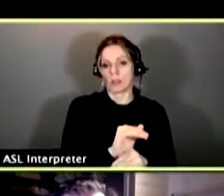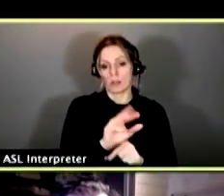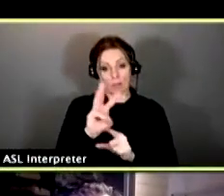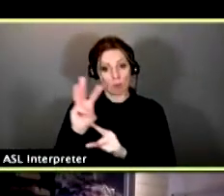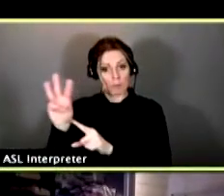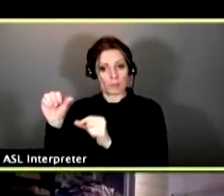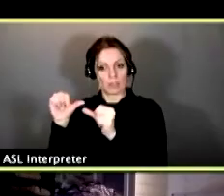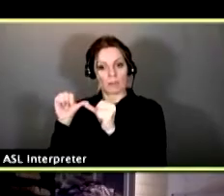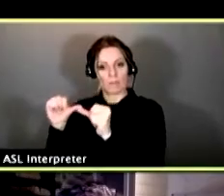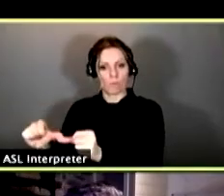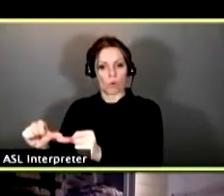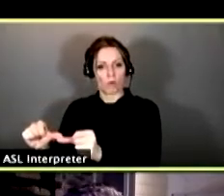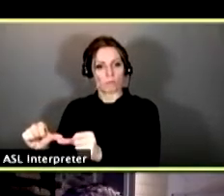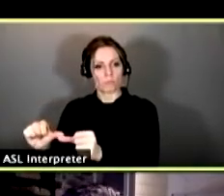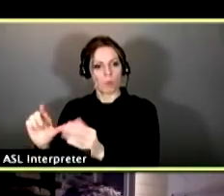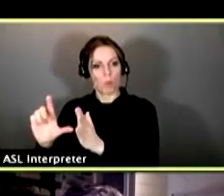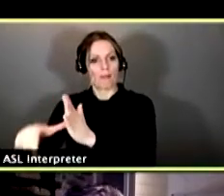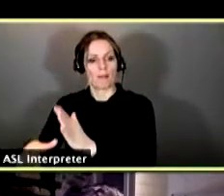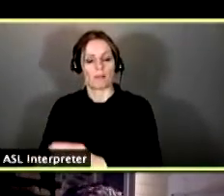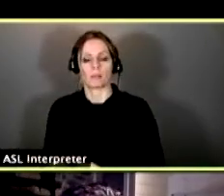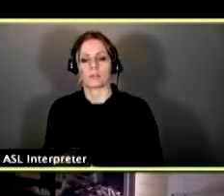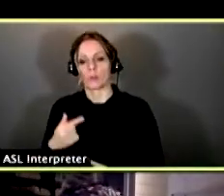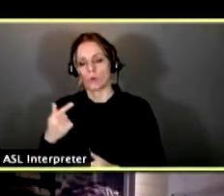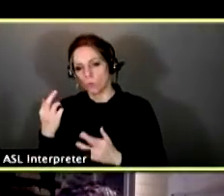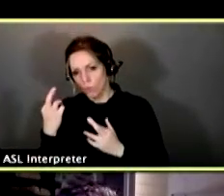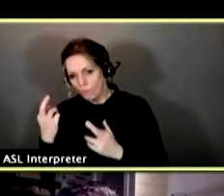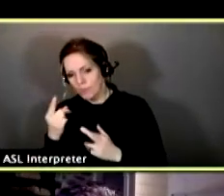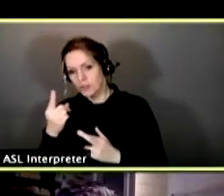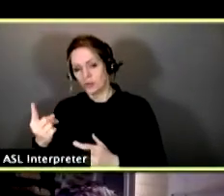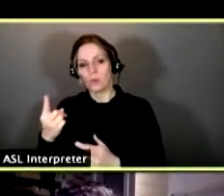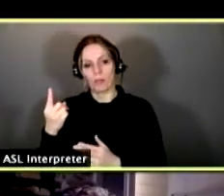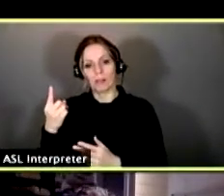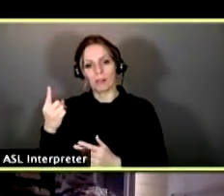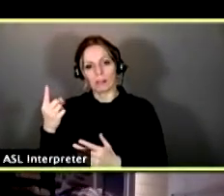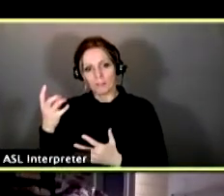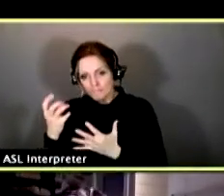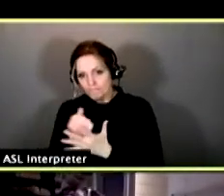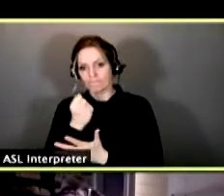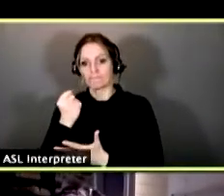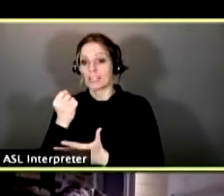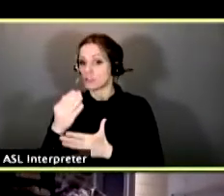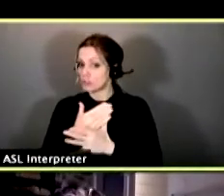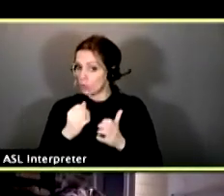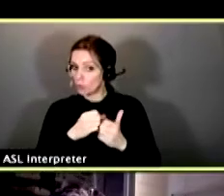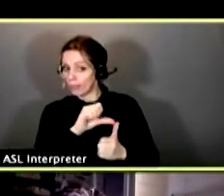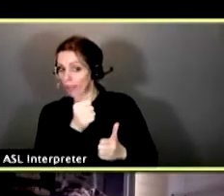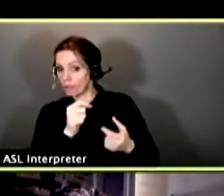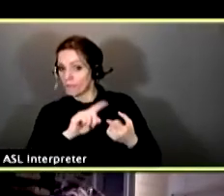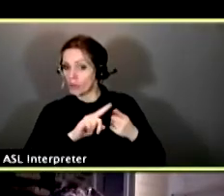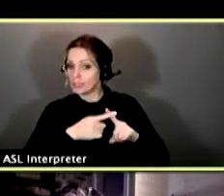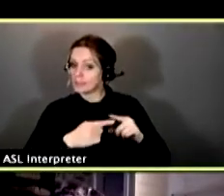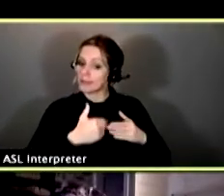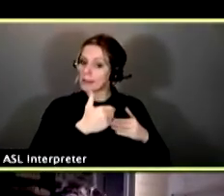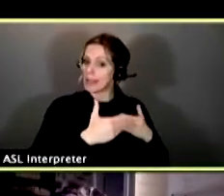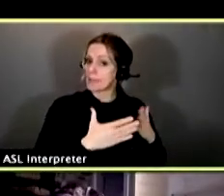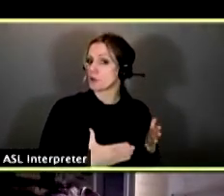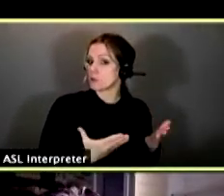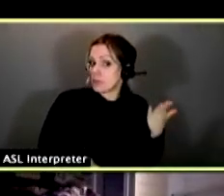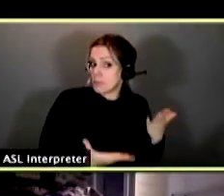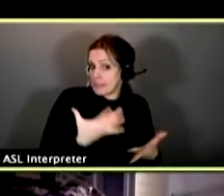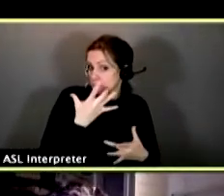time. We really hope you will take advantage of that and share it with friends and neighbors who may have an interest in this topic. So again, we'll be posting